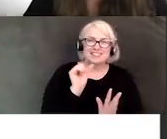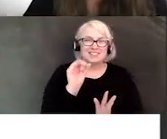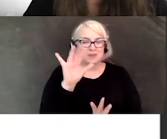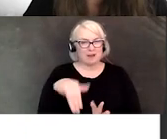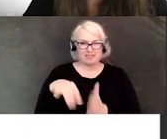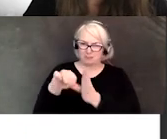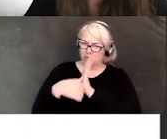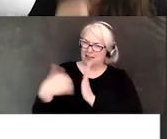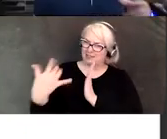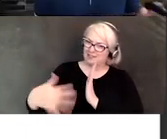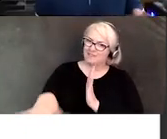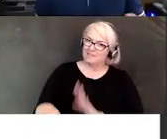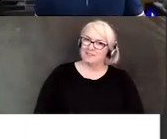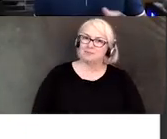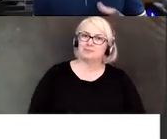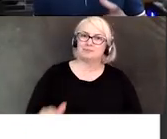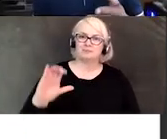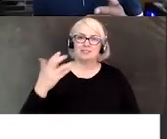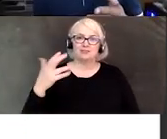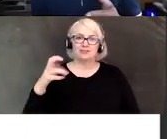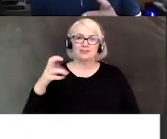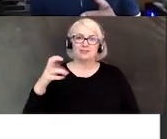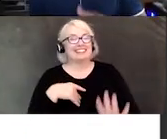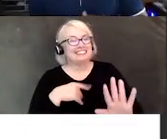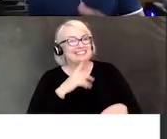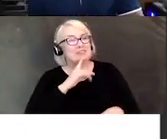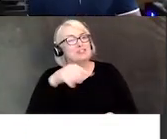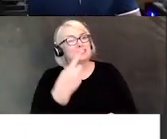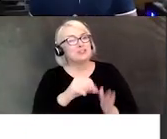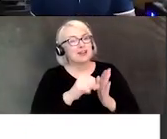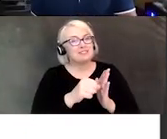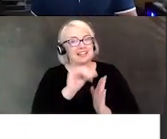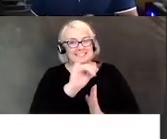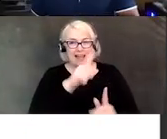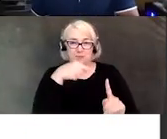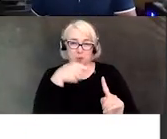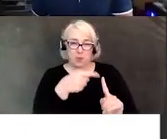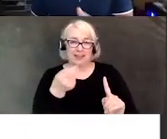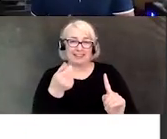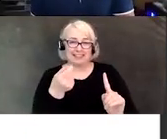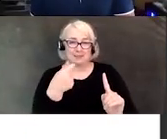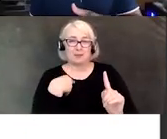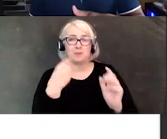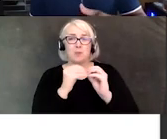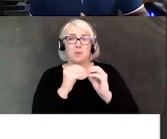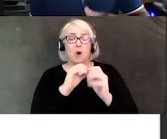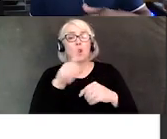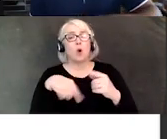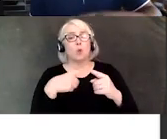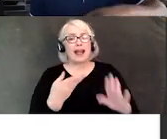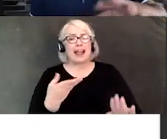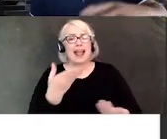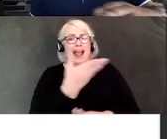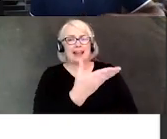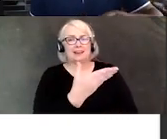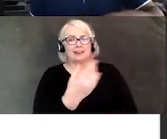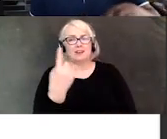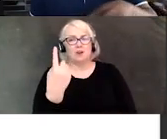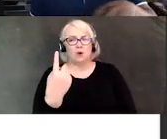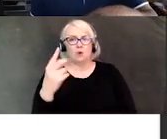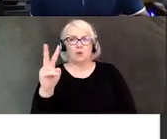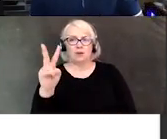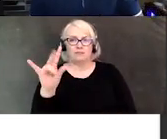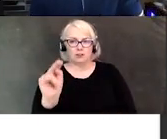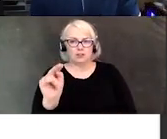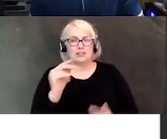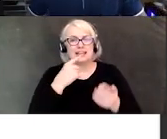just to, um, emphasize that point a little bit more, uh, when, when I handed in one of the versions of the script, Jack was like, can you just Peter Cameron it up a little